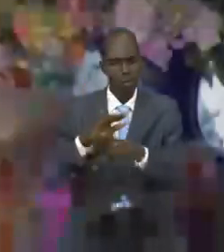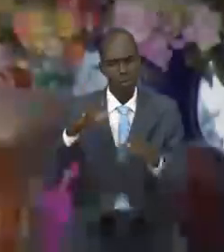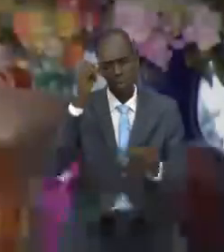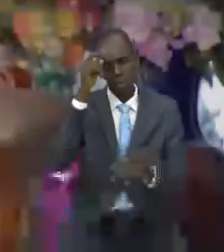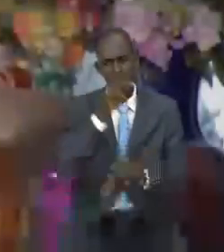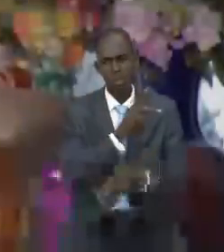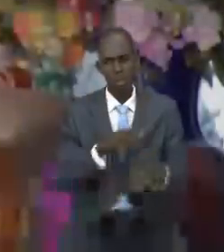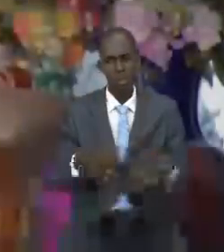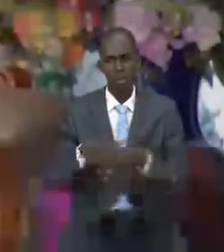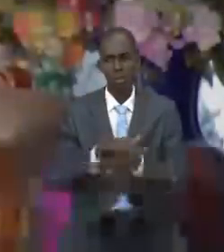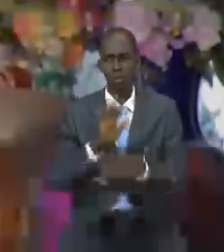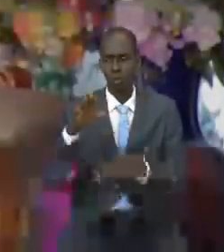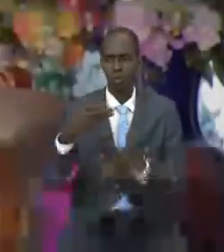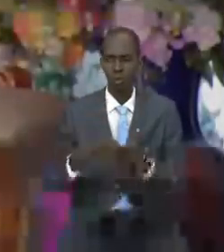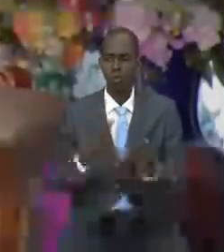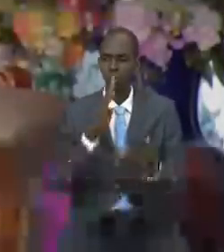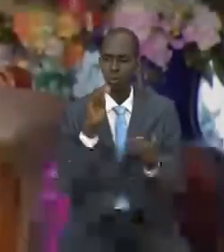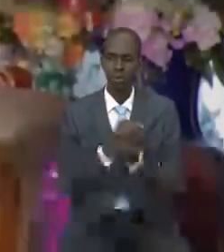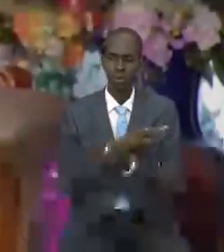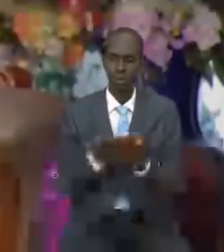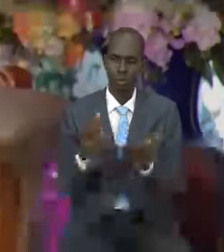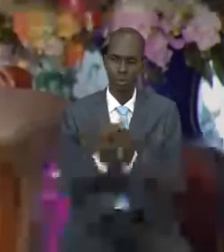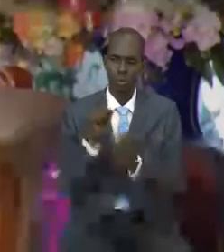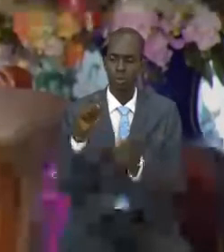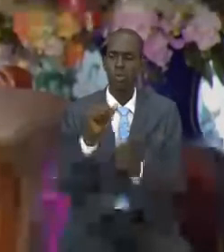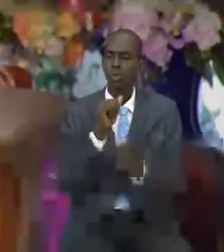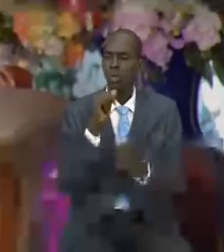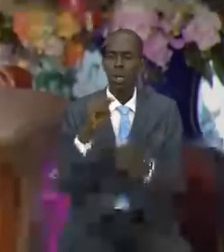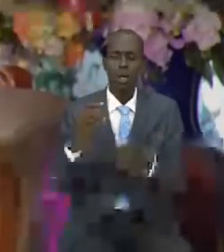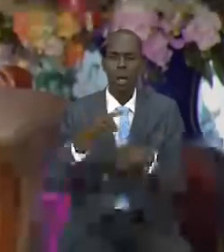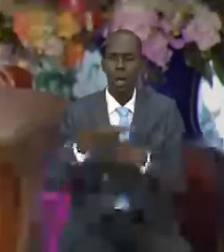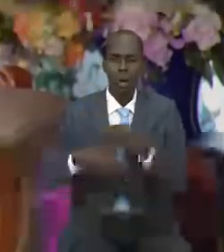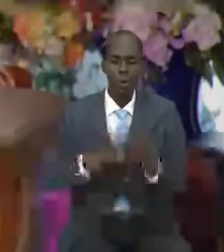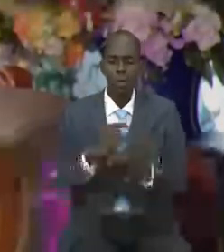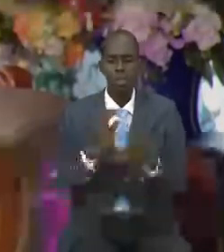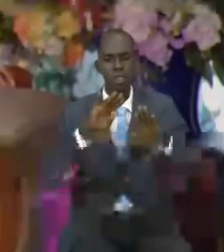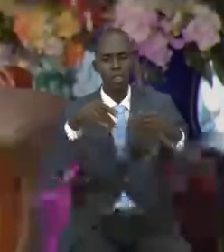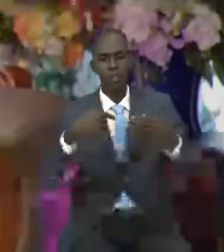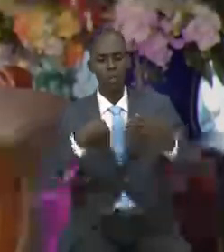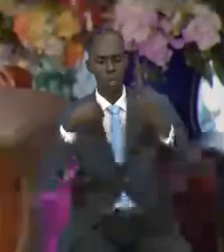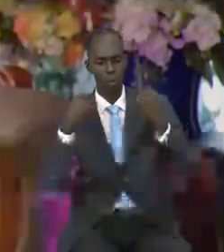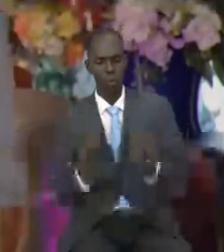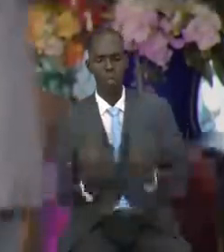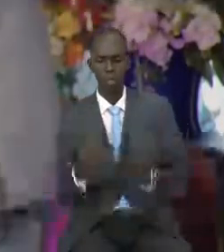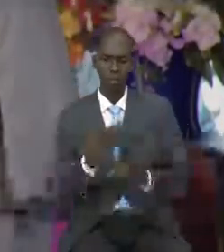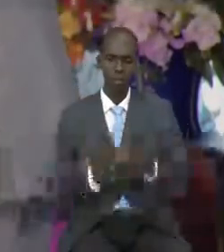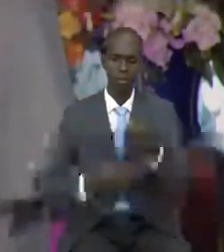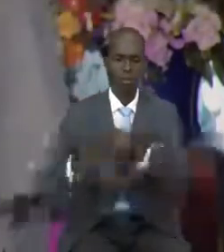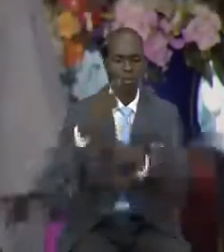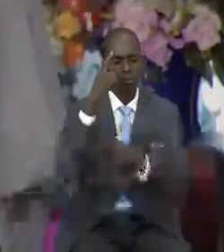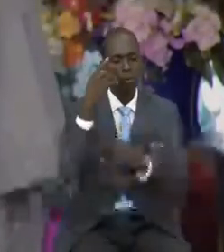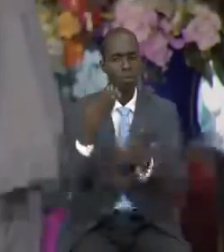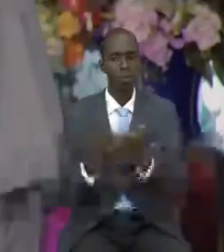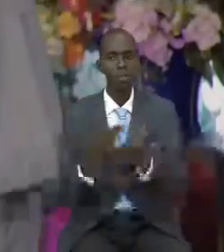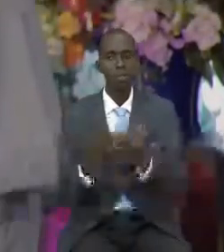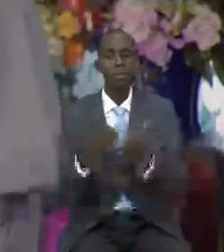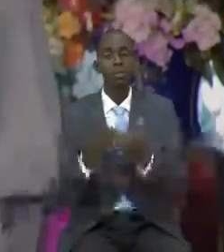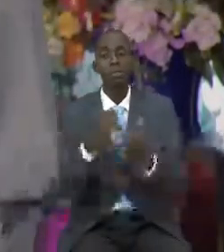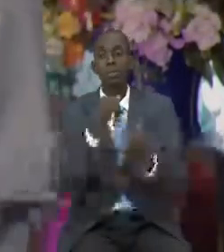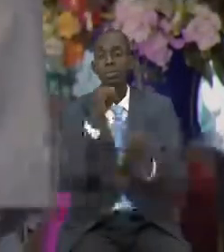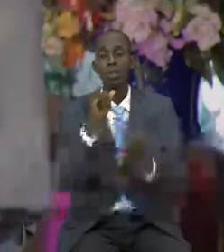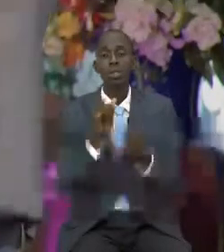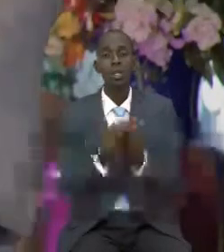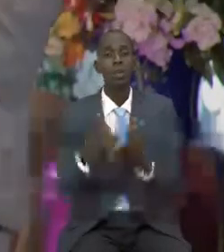you. It's not about, give me the power of the kingdom, I'll give you money. It's not that we do something,